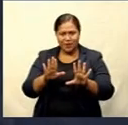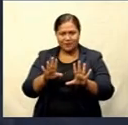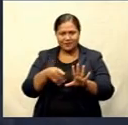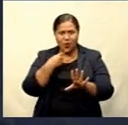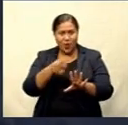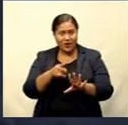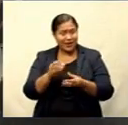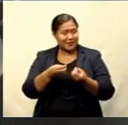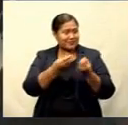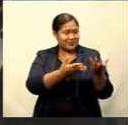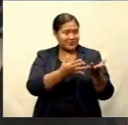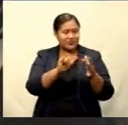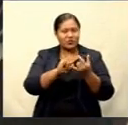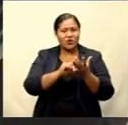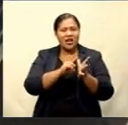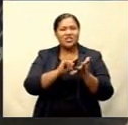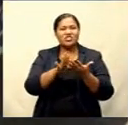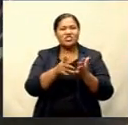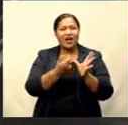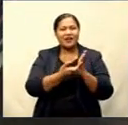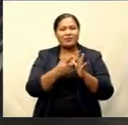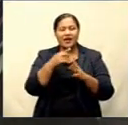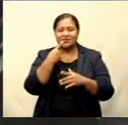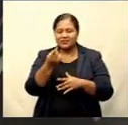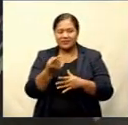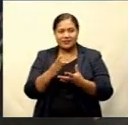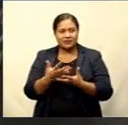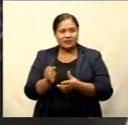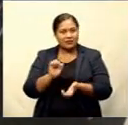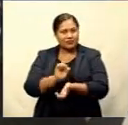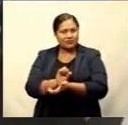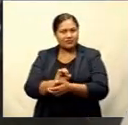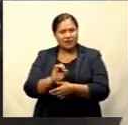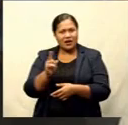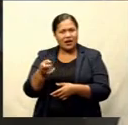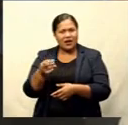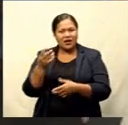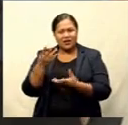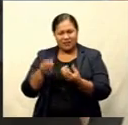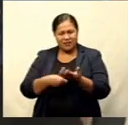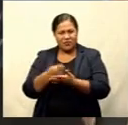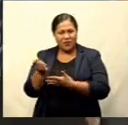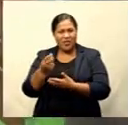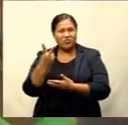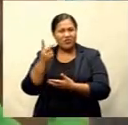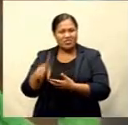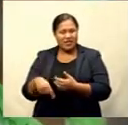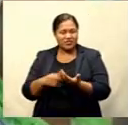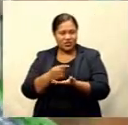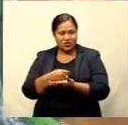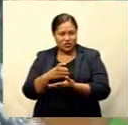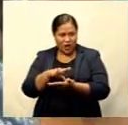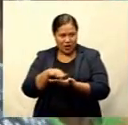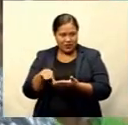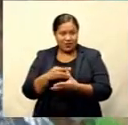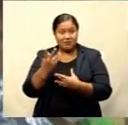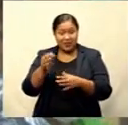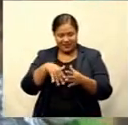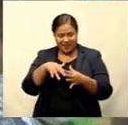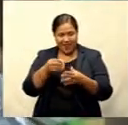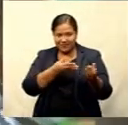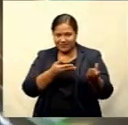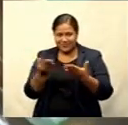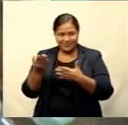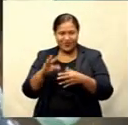issued against Sharma, who has been granted bail with a bond of $2,000 and 2 sureties. The file has been transferred to the Office